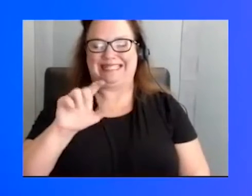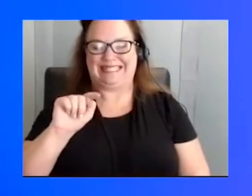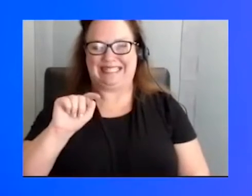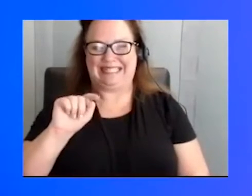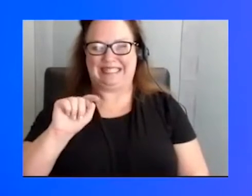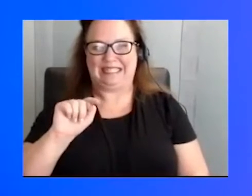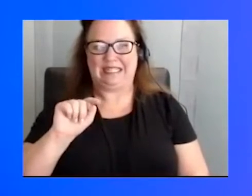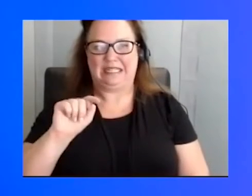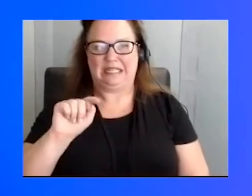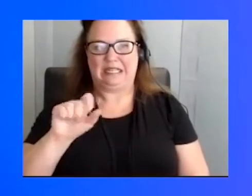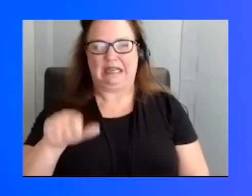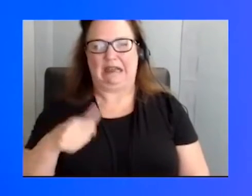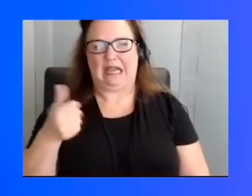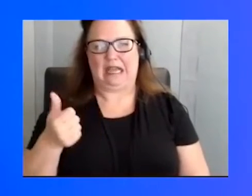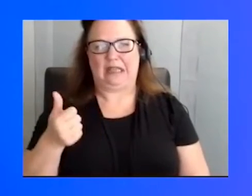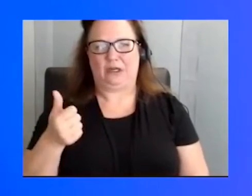other